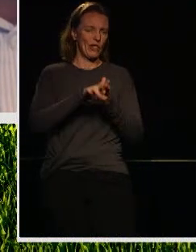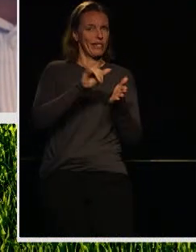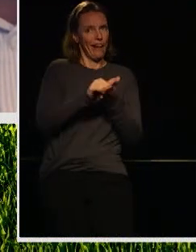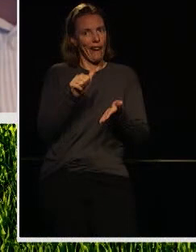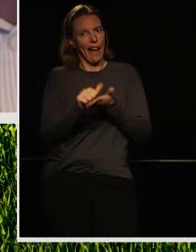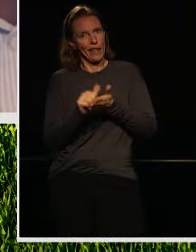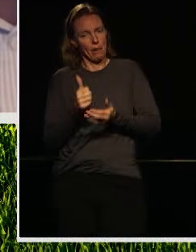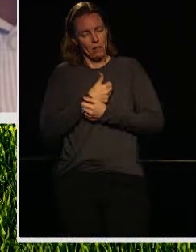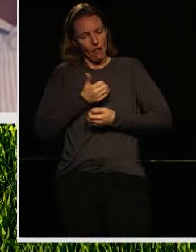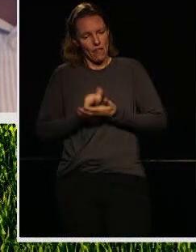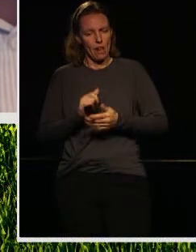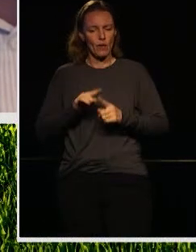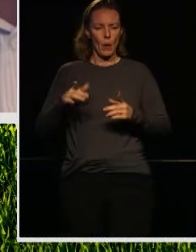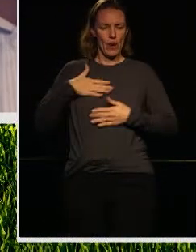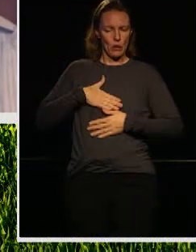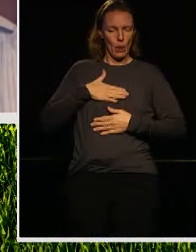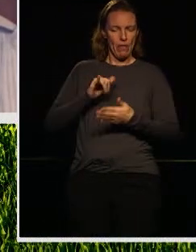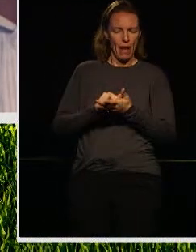So we enjoy that.